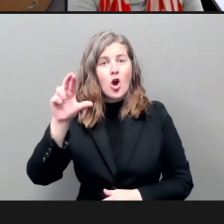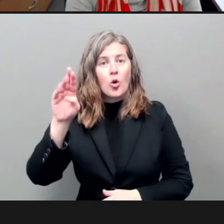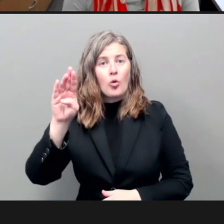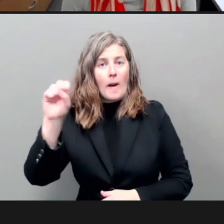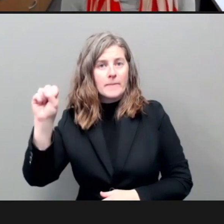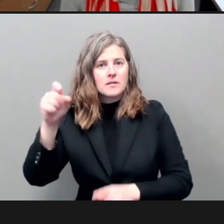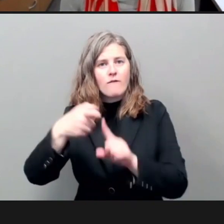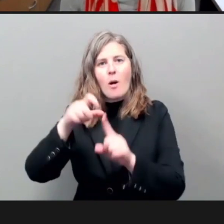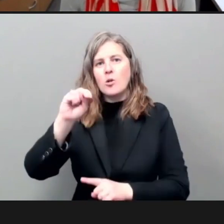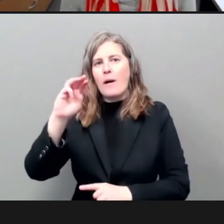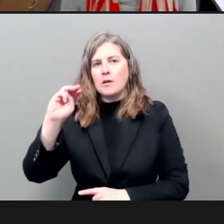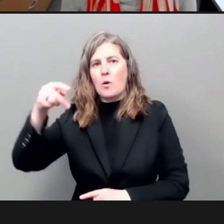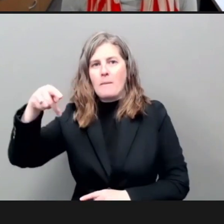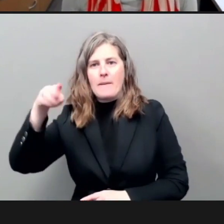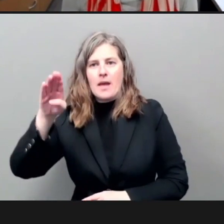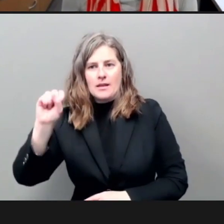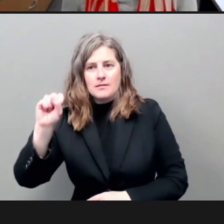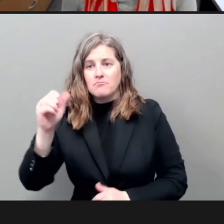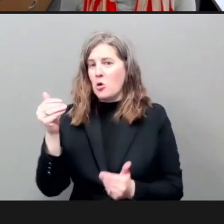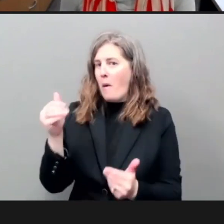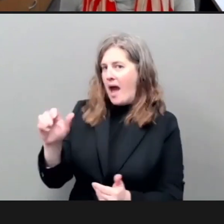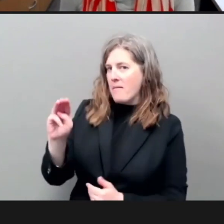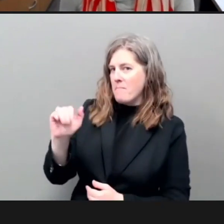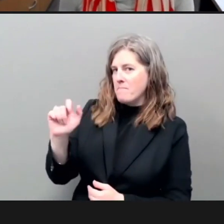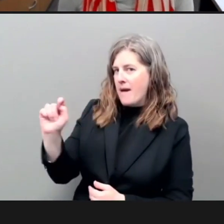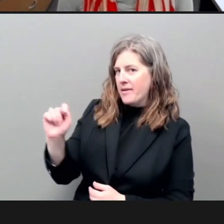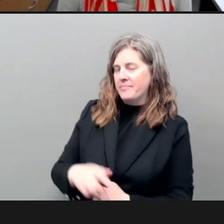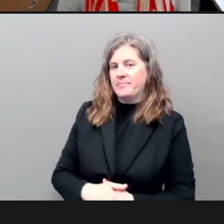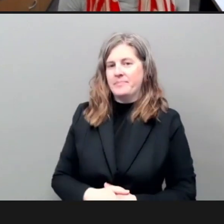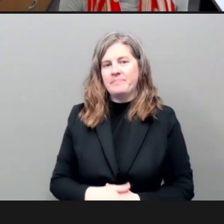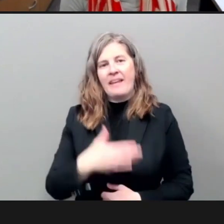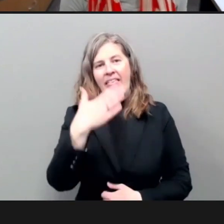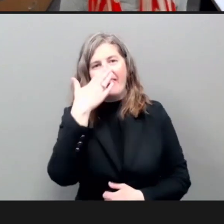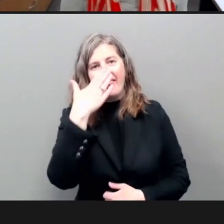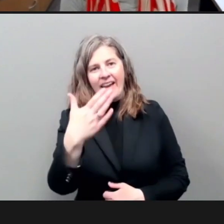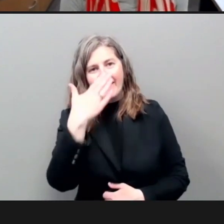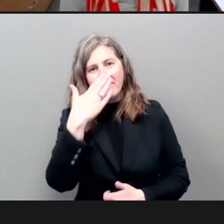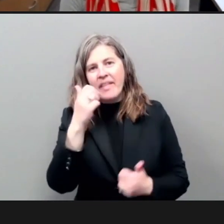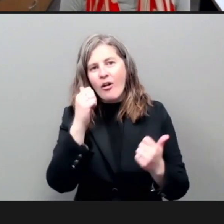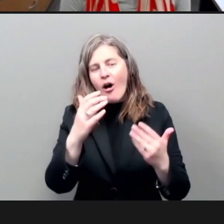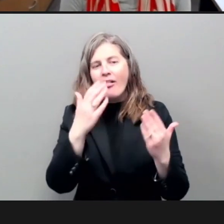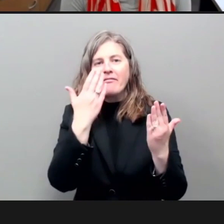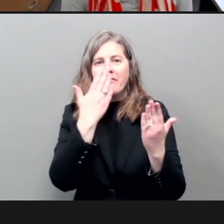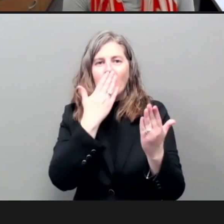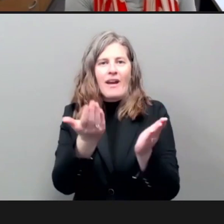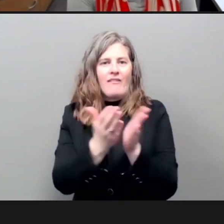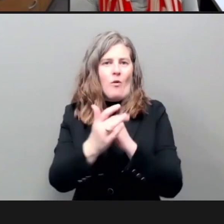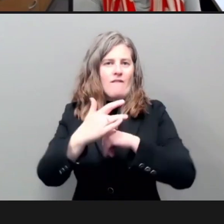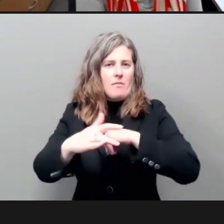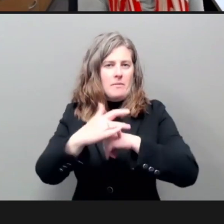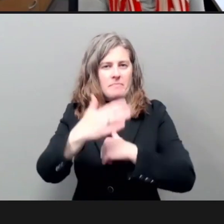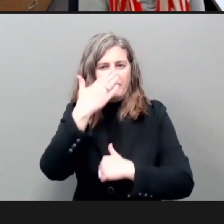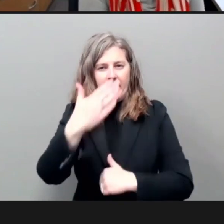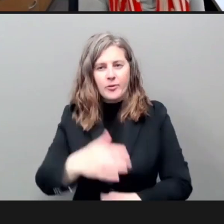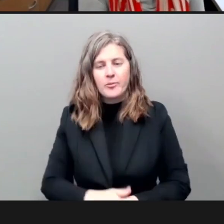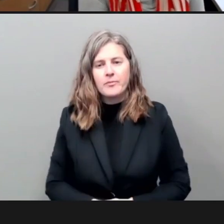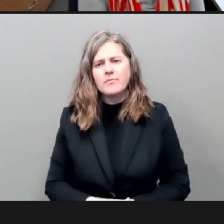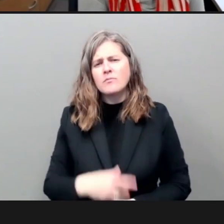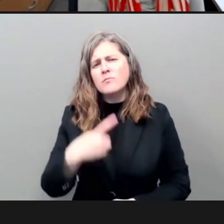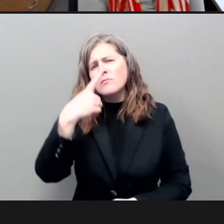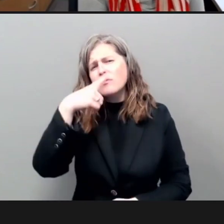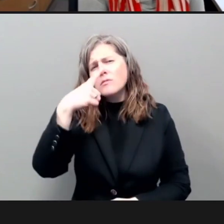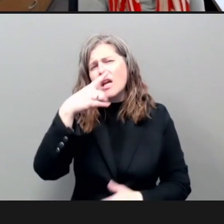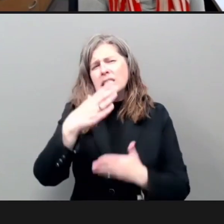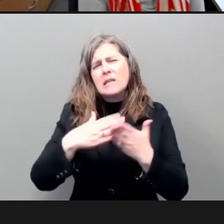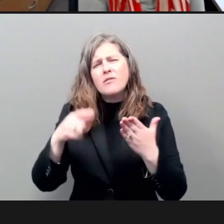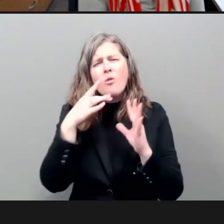PBS. Matt, go right ahead. Thanks, Nora. Thanks, everyone, again, for the availability. Could some of